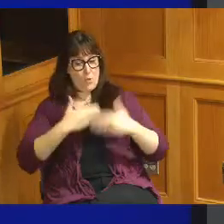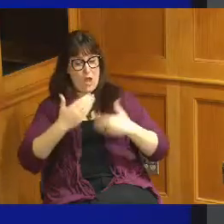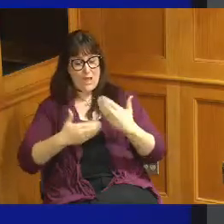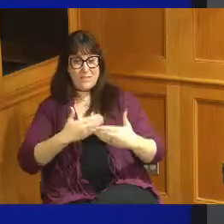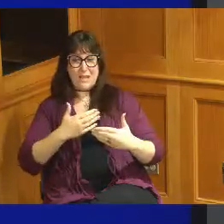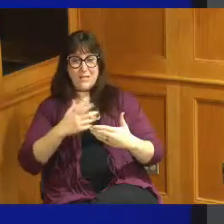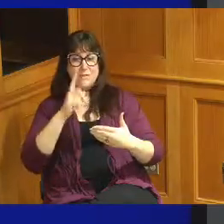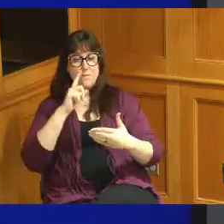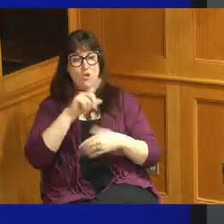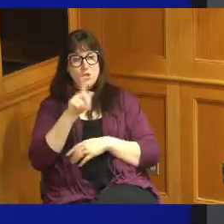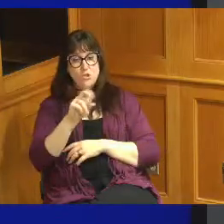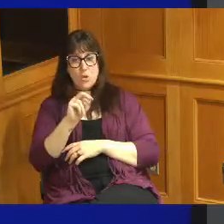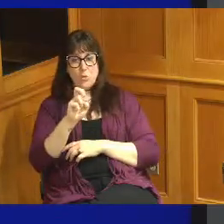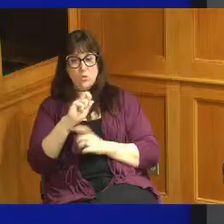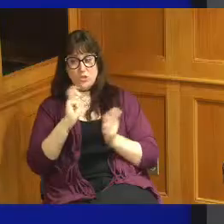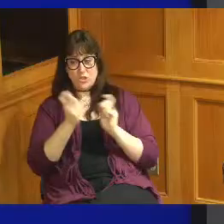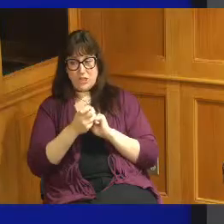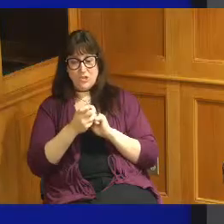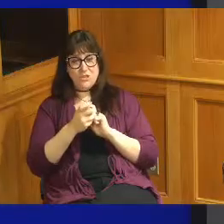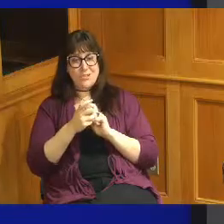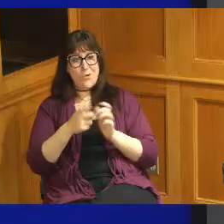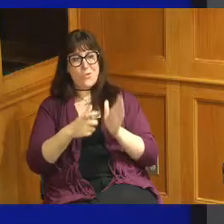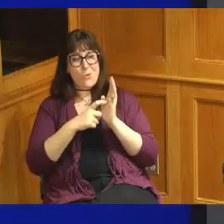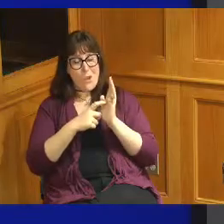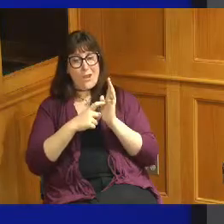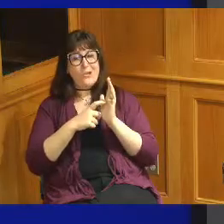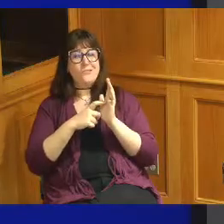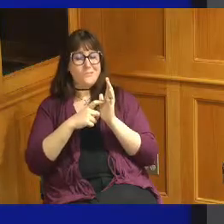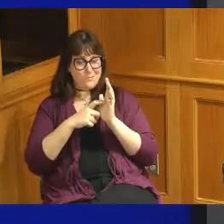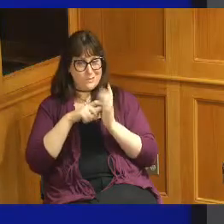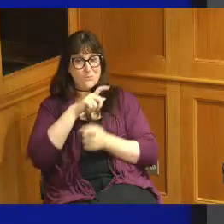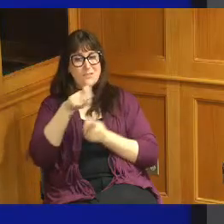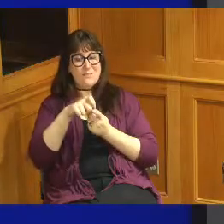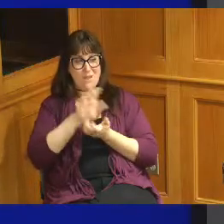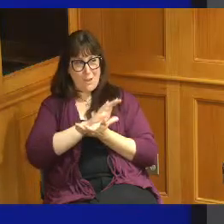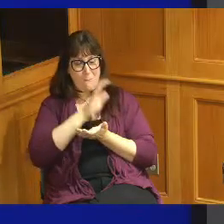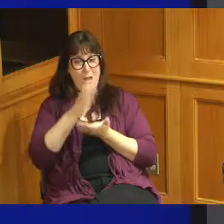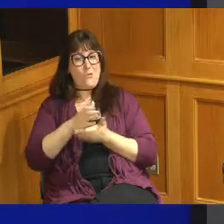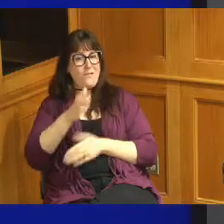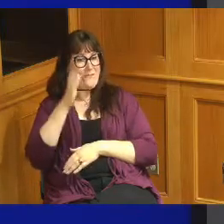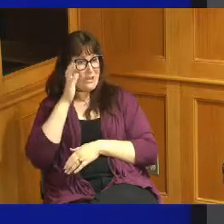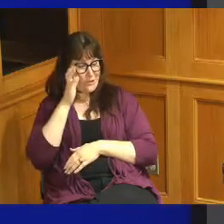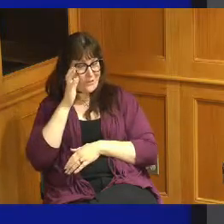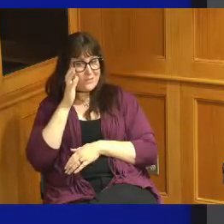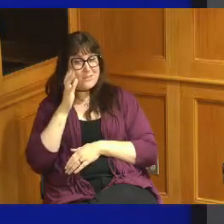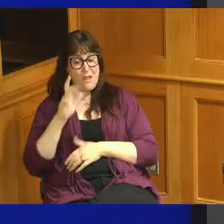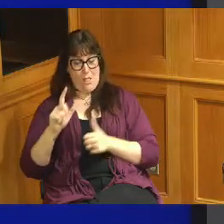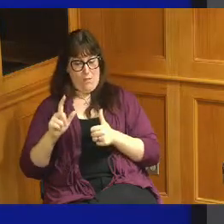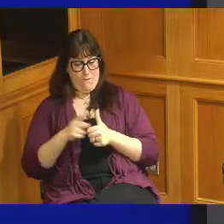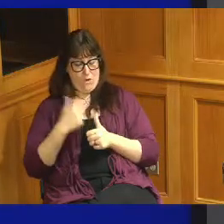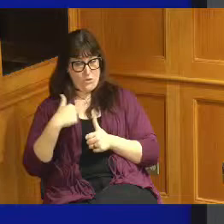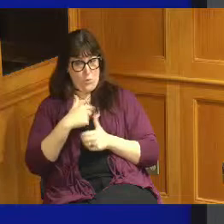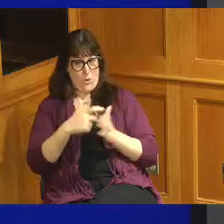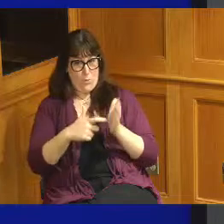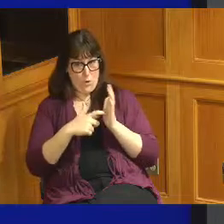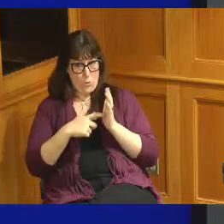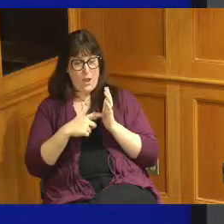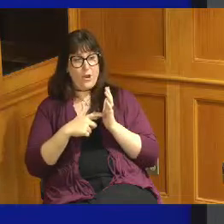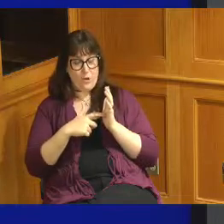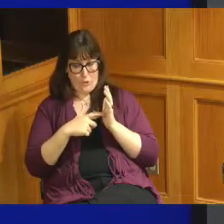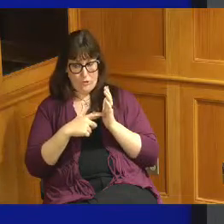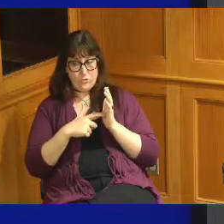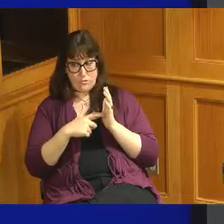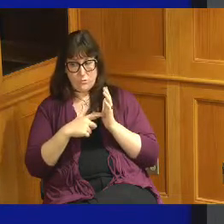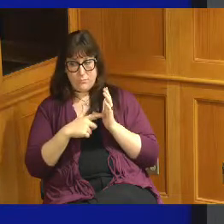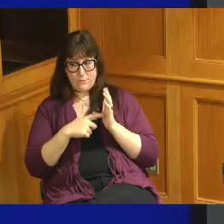zone changes requires a set number of hearings. The first hearing that we require outside of state law is